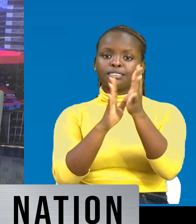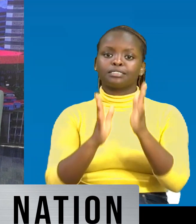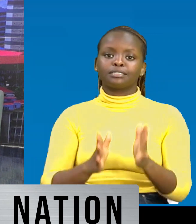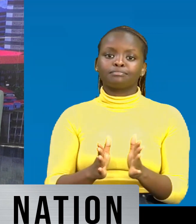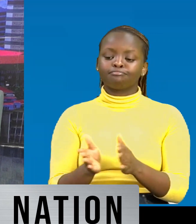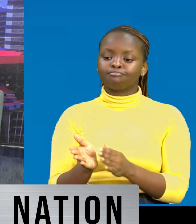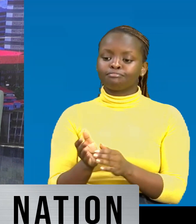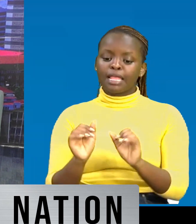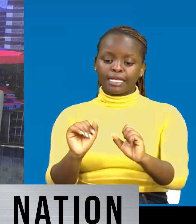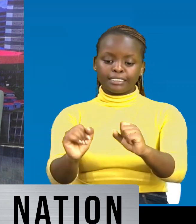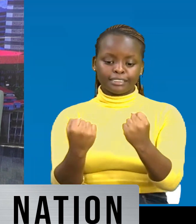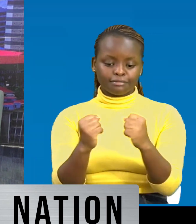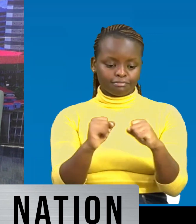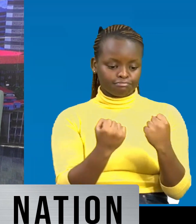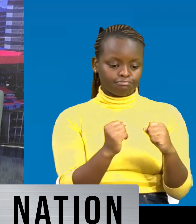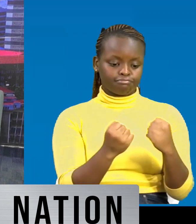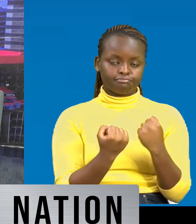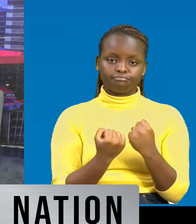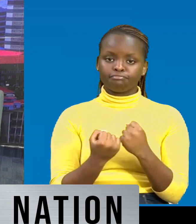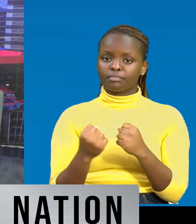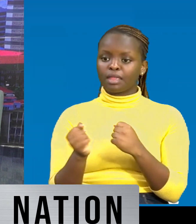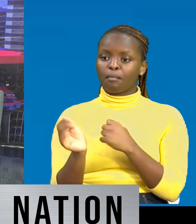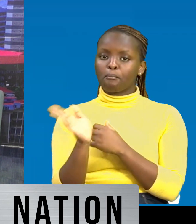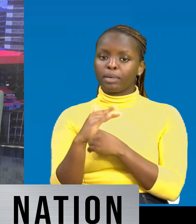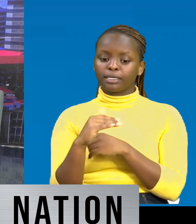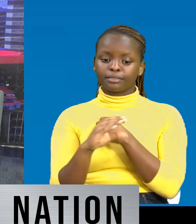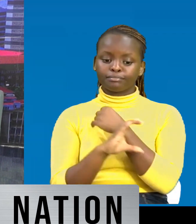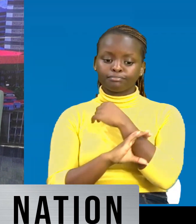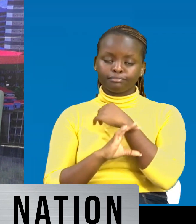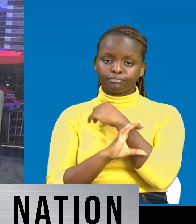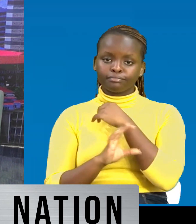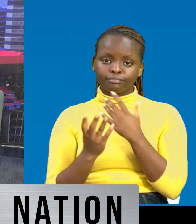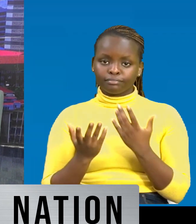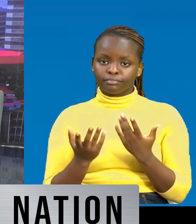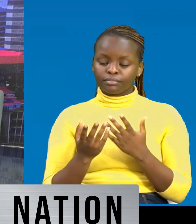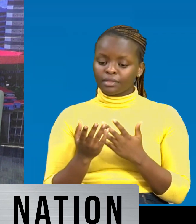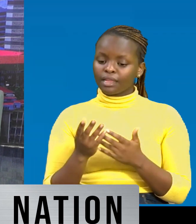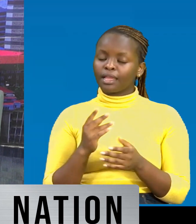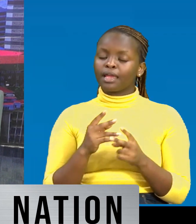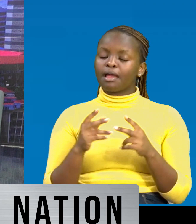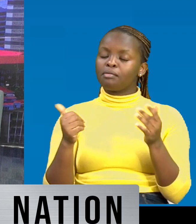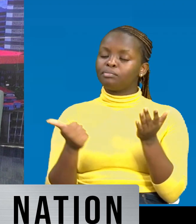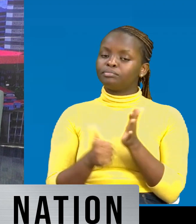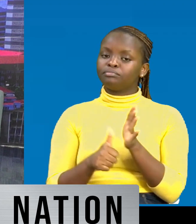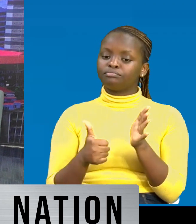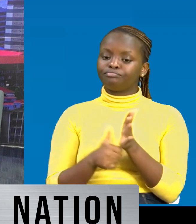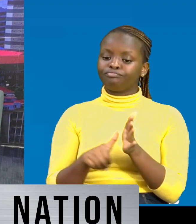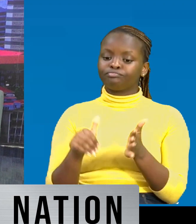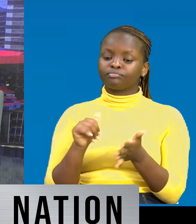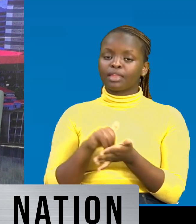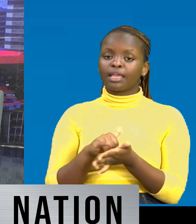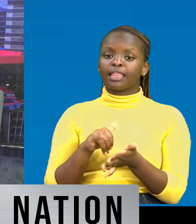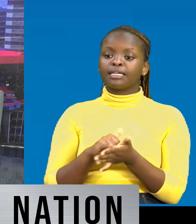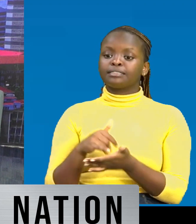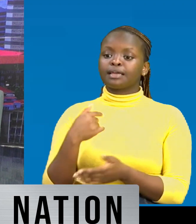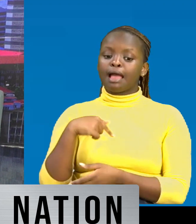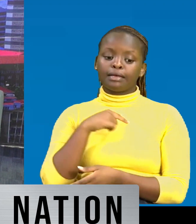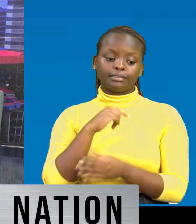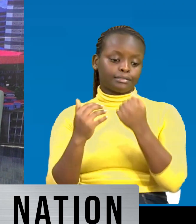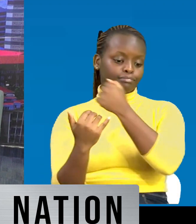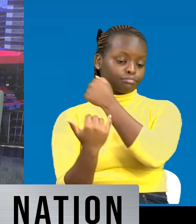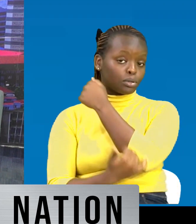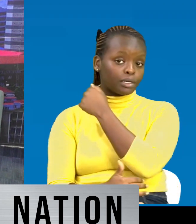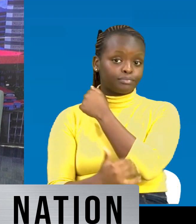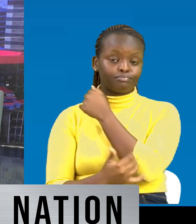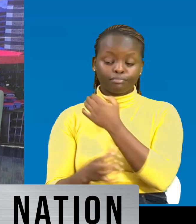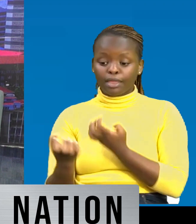are coming back to the country. And Jonah, it's really a problem that we are saying we are poor, we are saying that we have